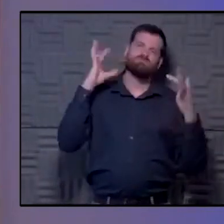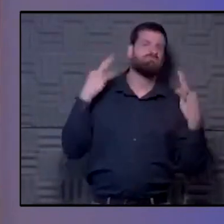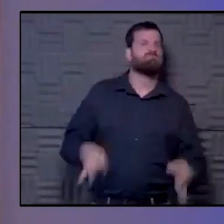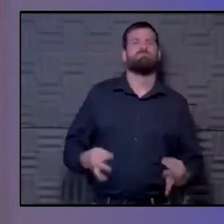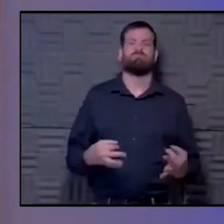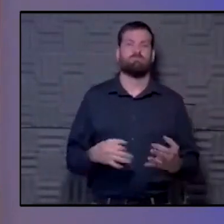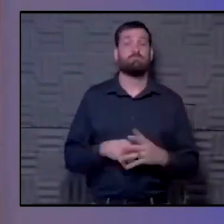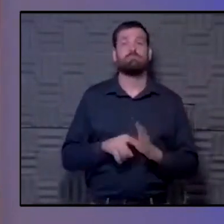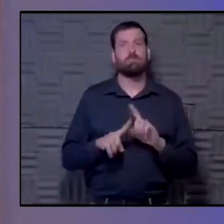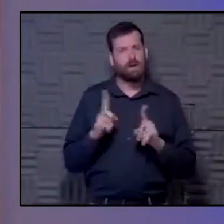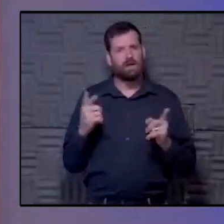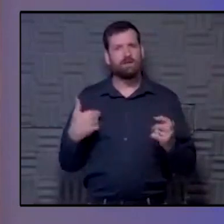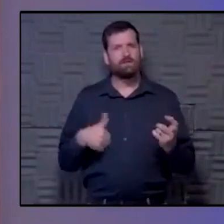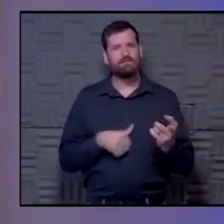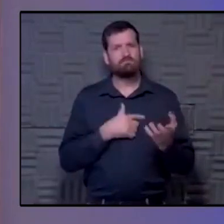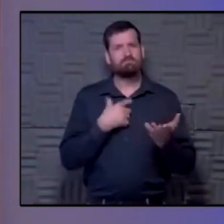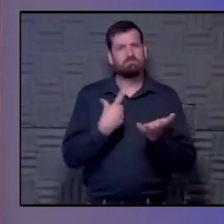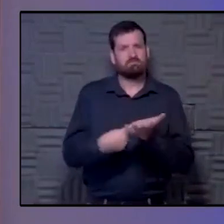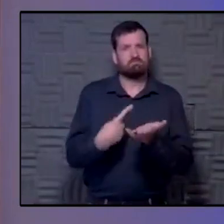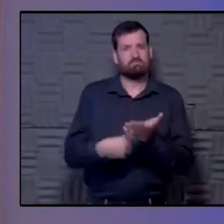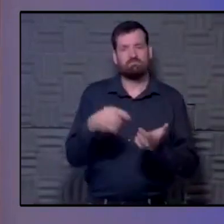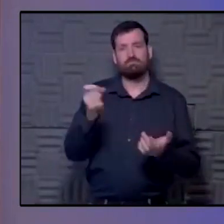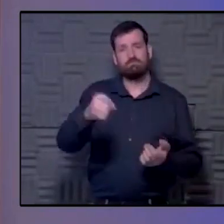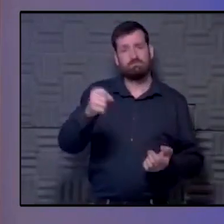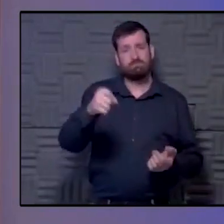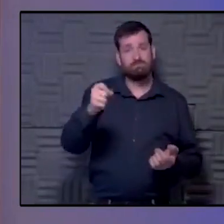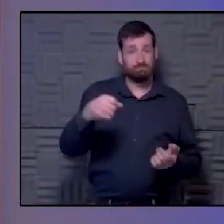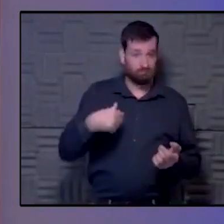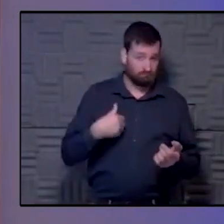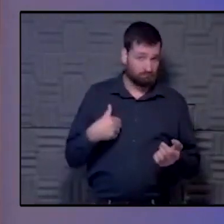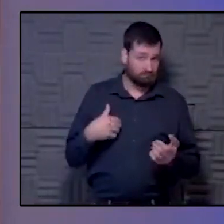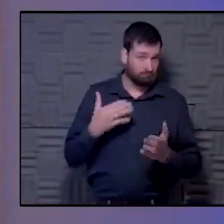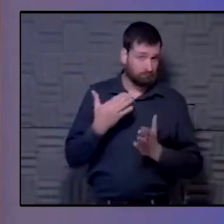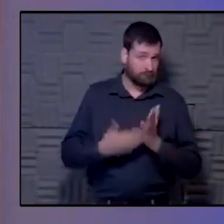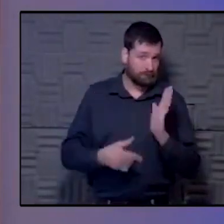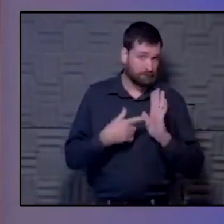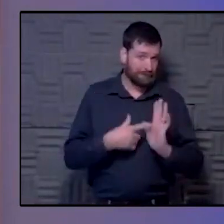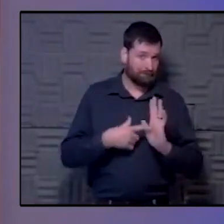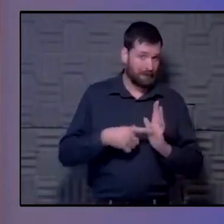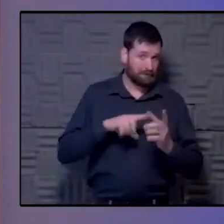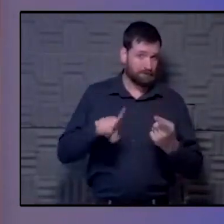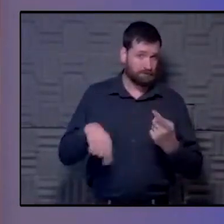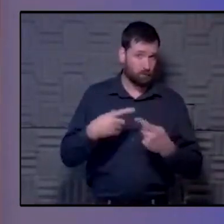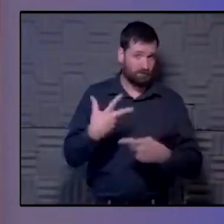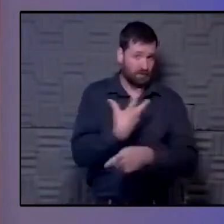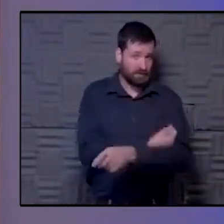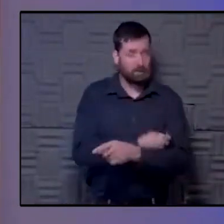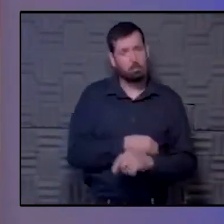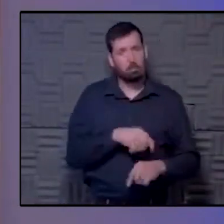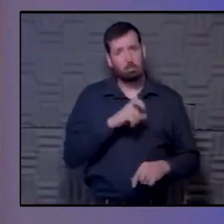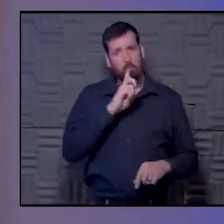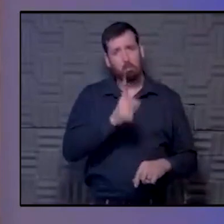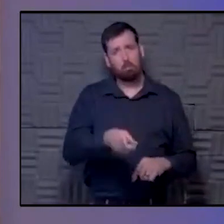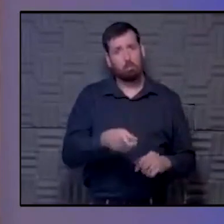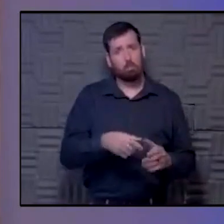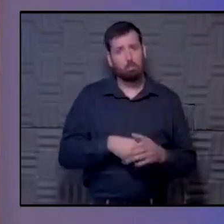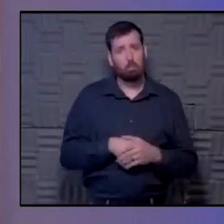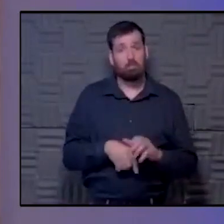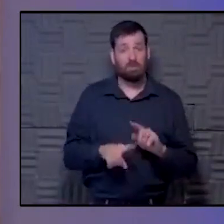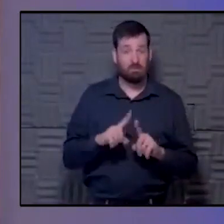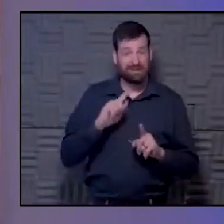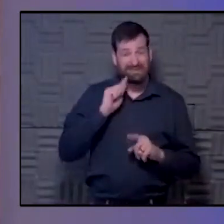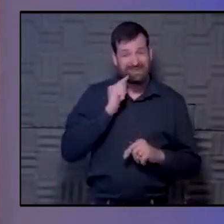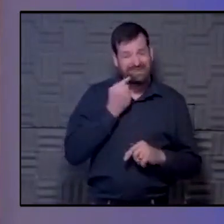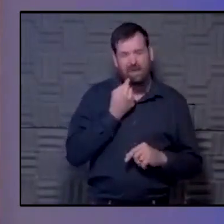think, as we just talked about it, yeah, did I have some side effects when I got my vaccine? Sure, I got a little bit, but it wasn't